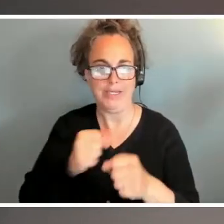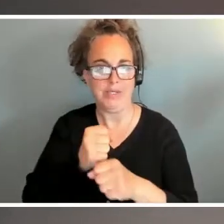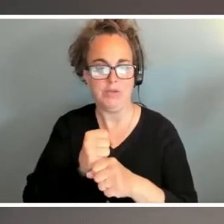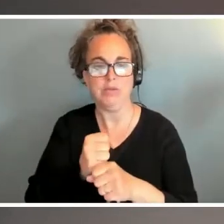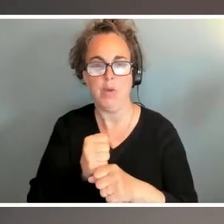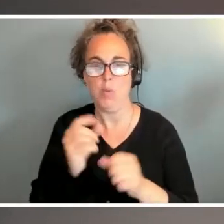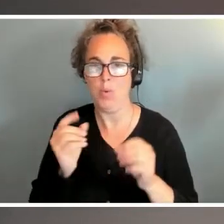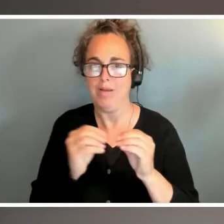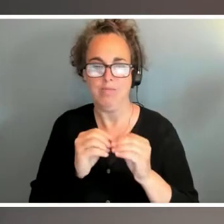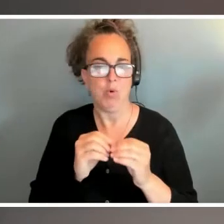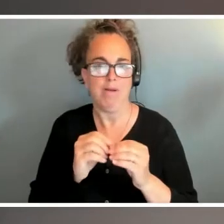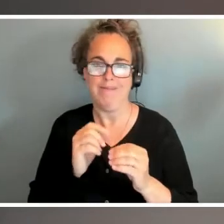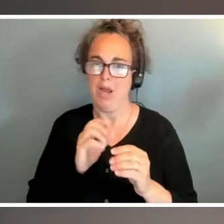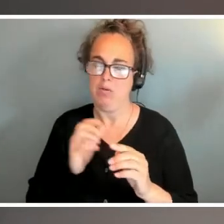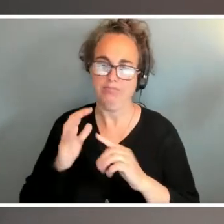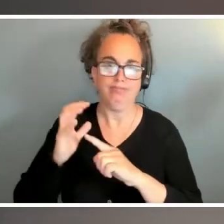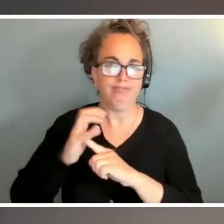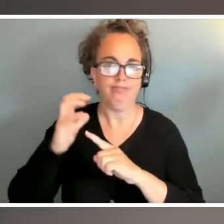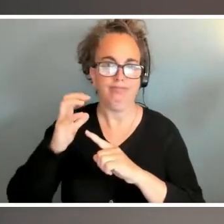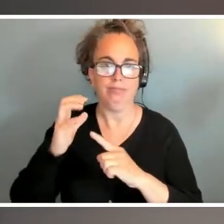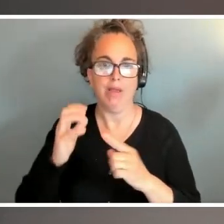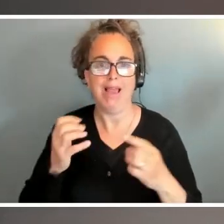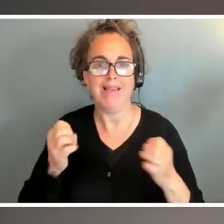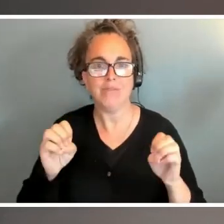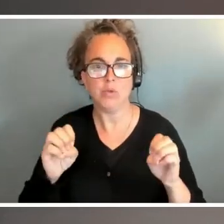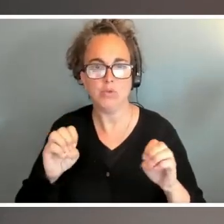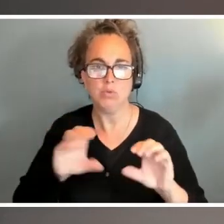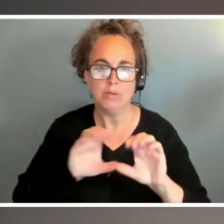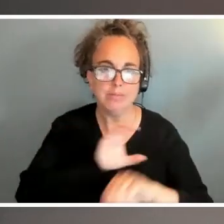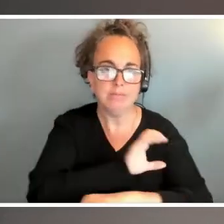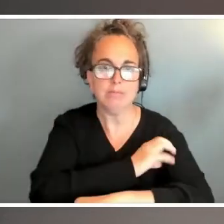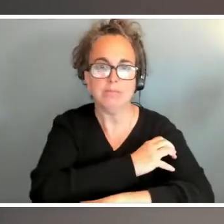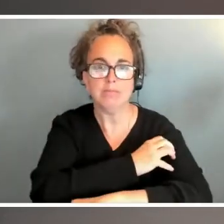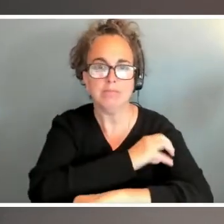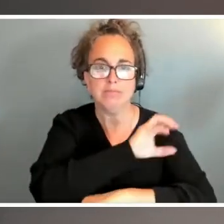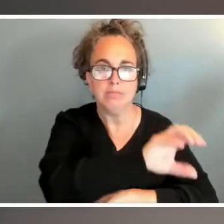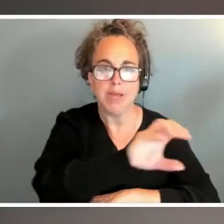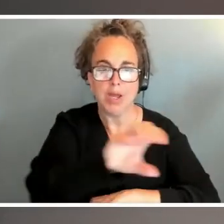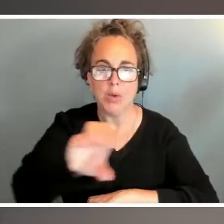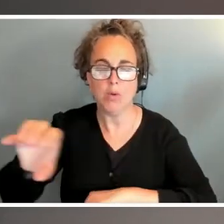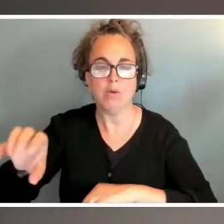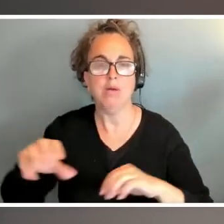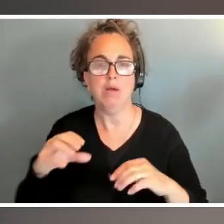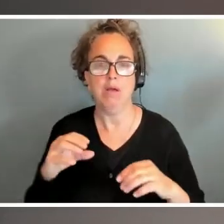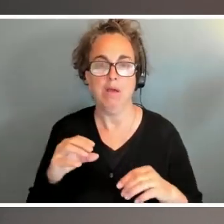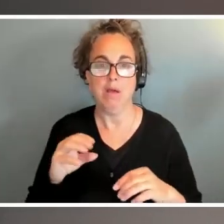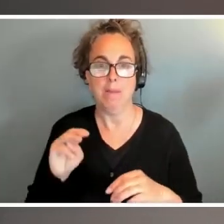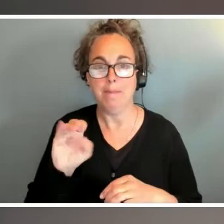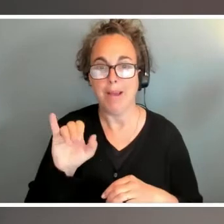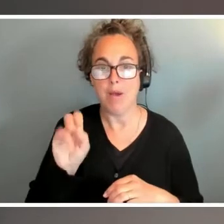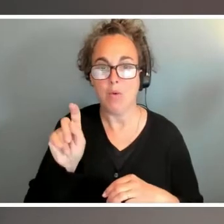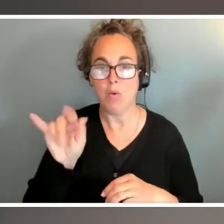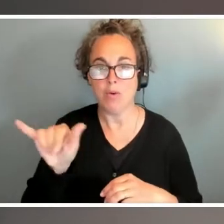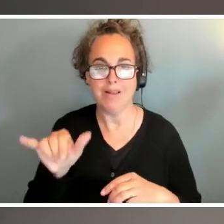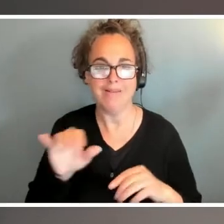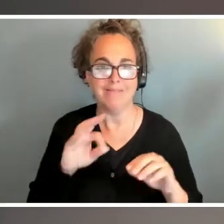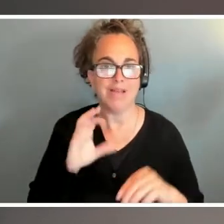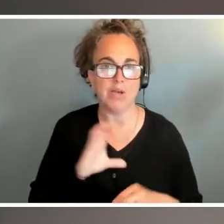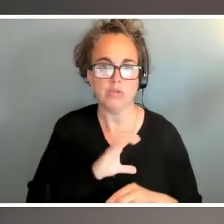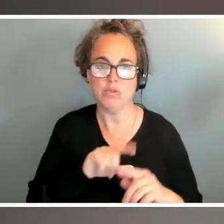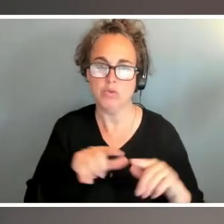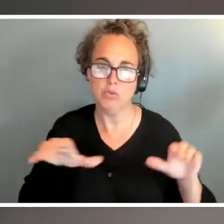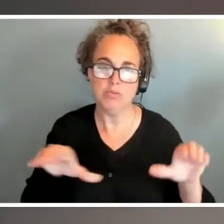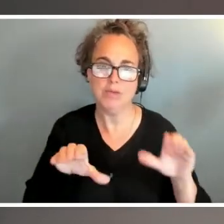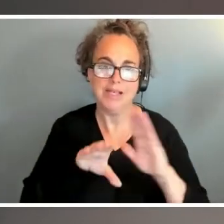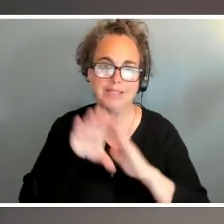our signature efforts that we've been making to empower and equip minority faculty to excel in academic and clinical